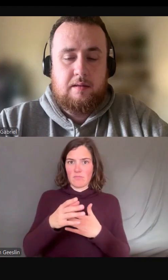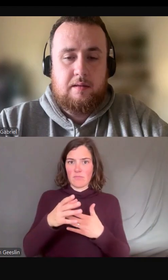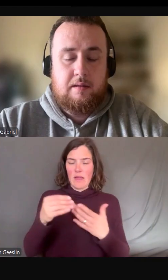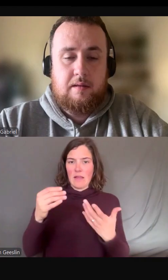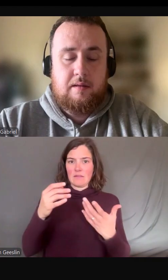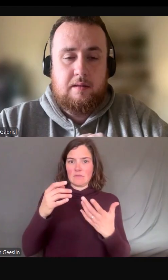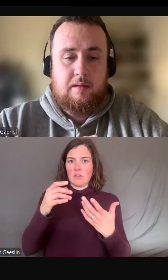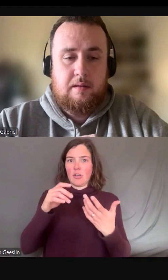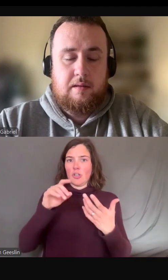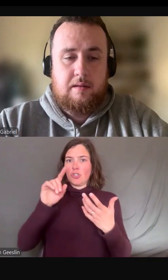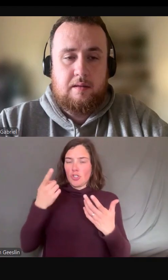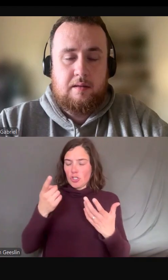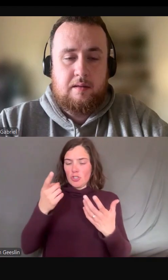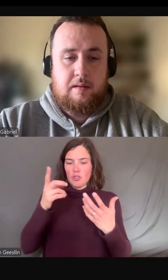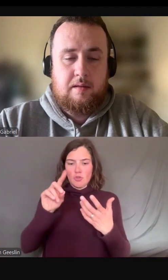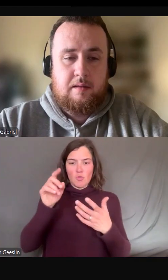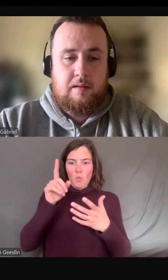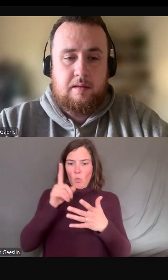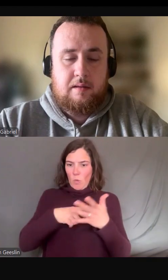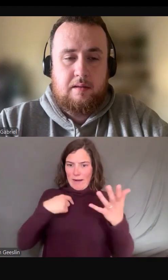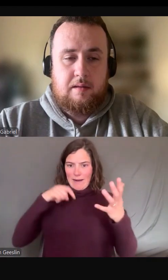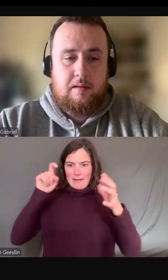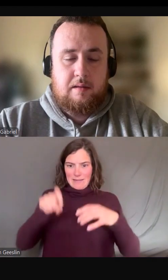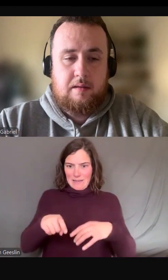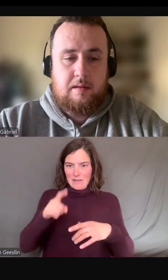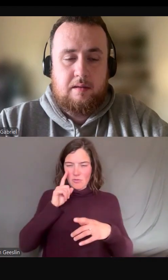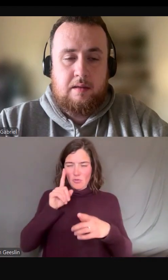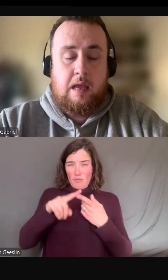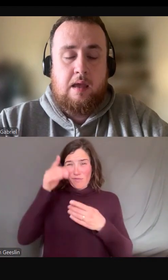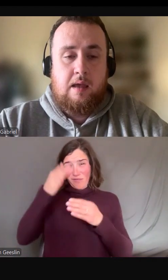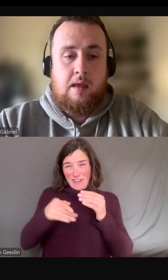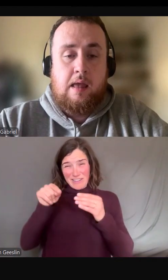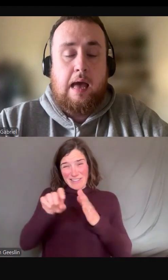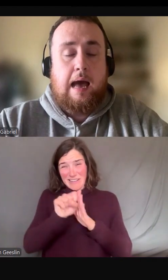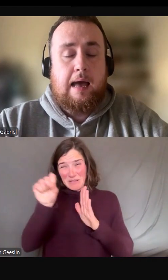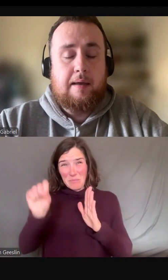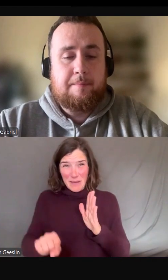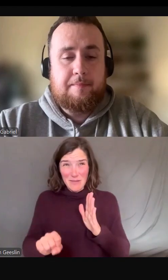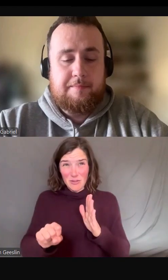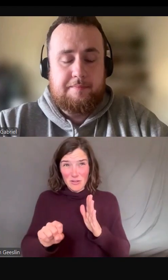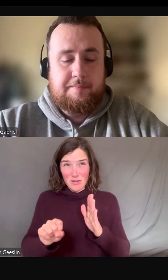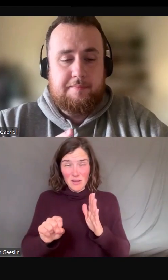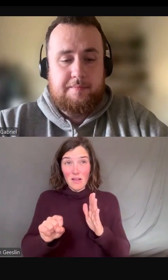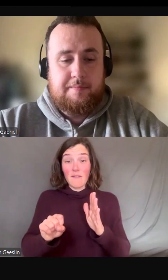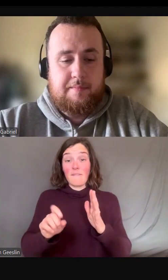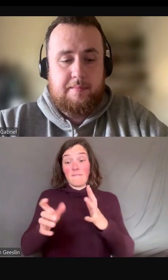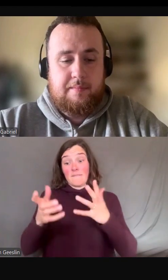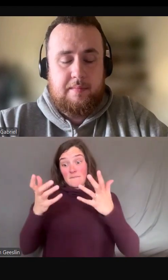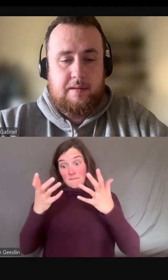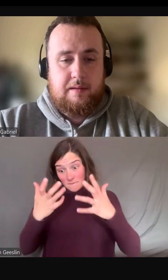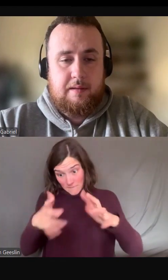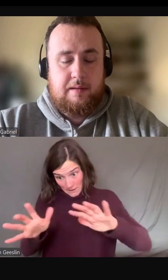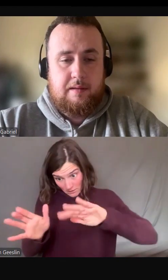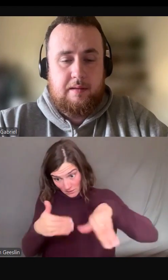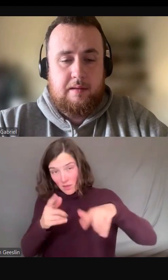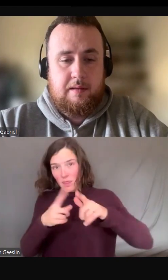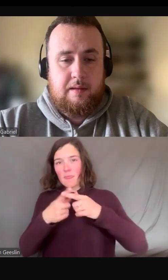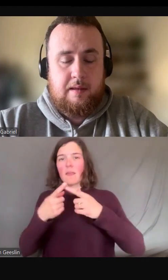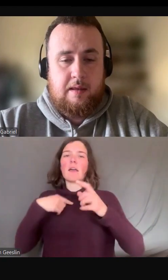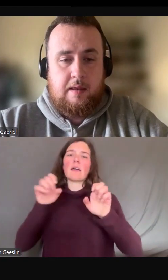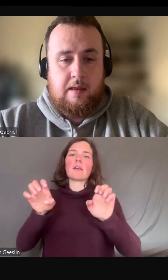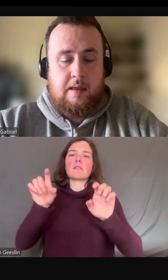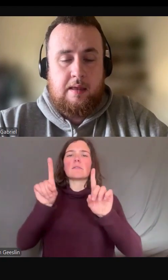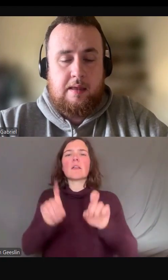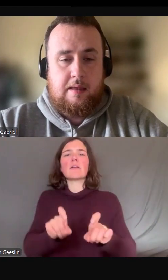it to do for now to get through this semester, let's say. And then I can experiment on it as I go,